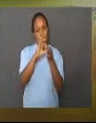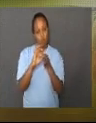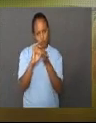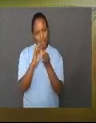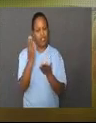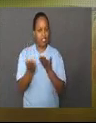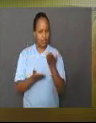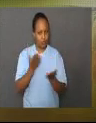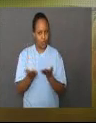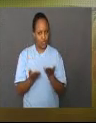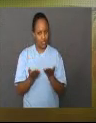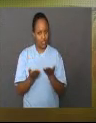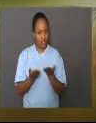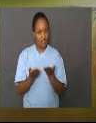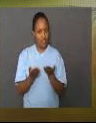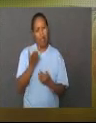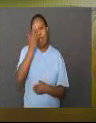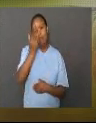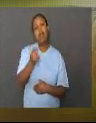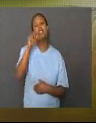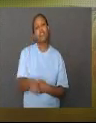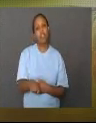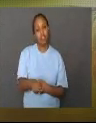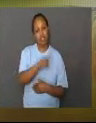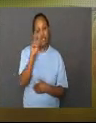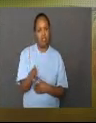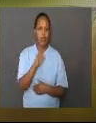social services is necessary.